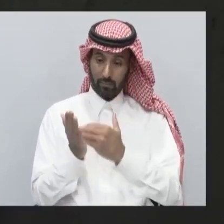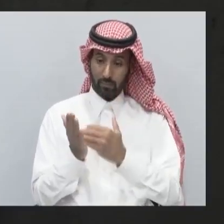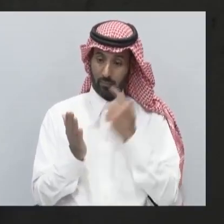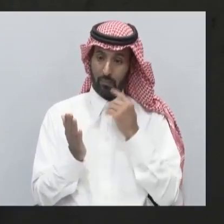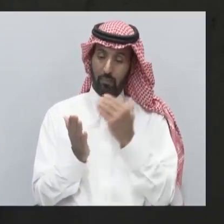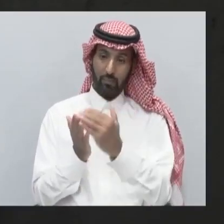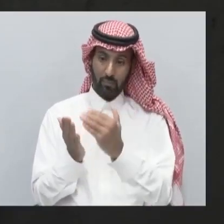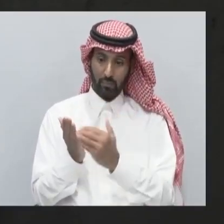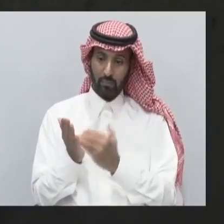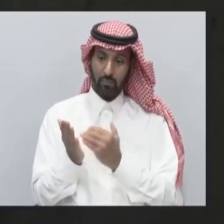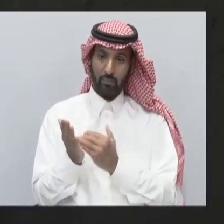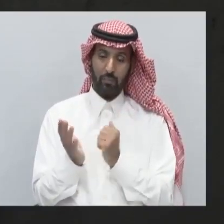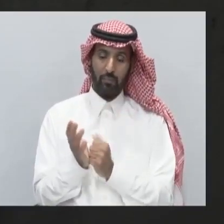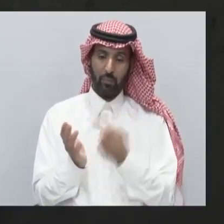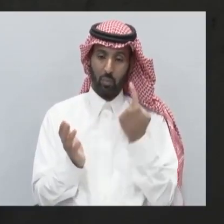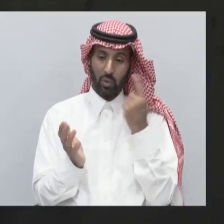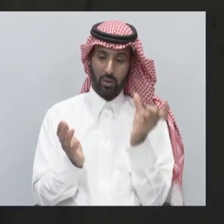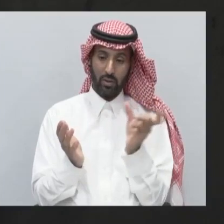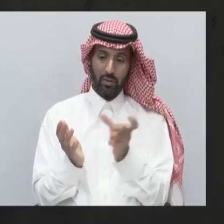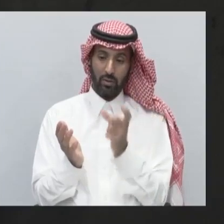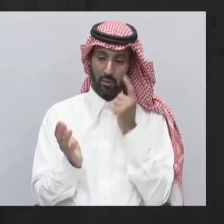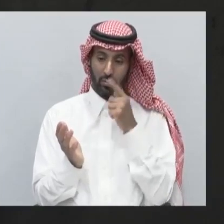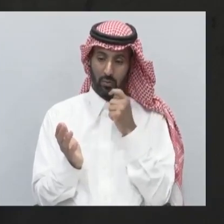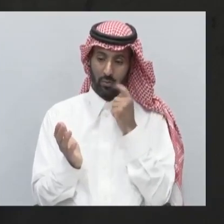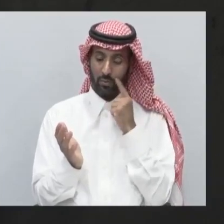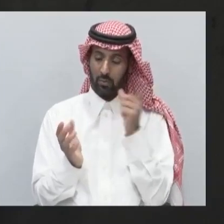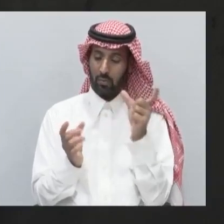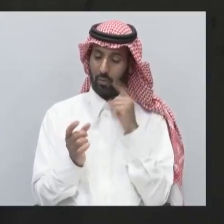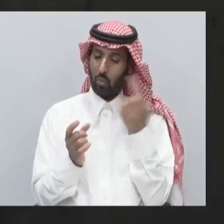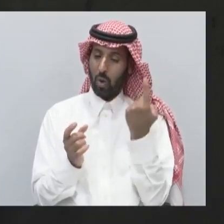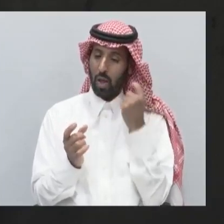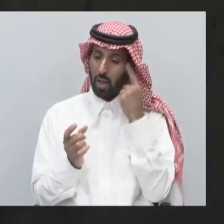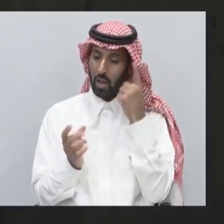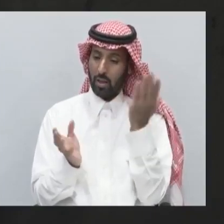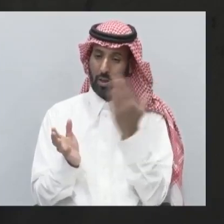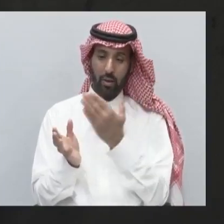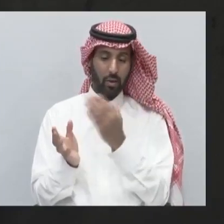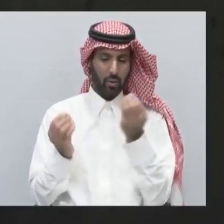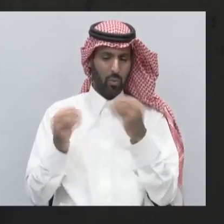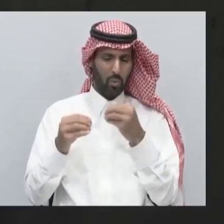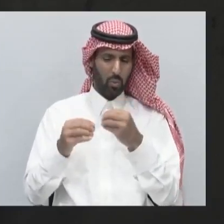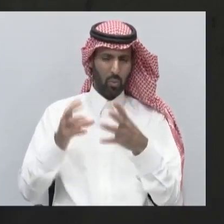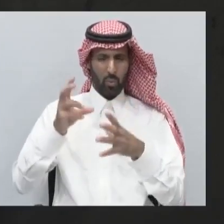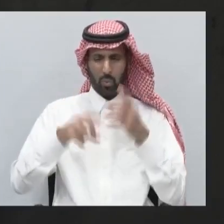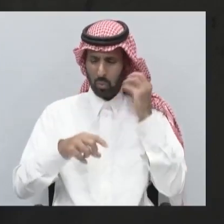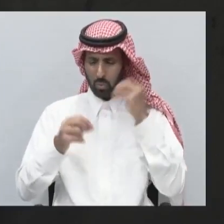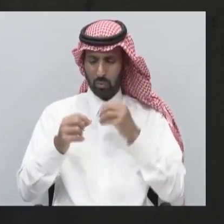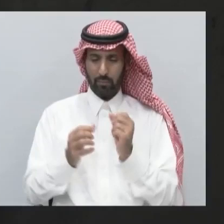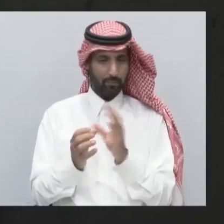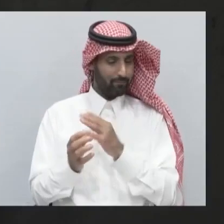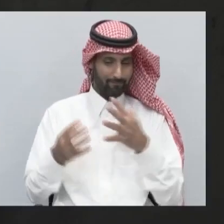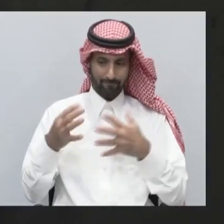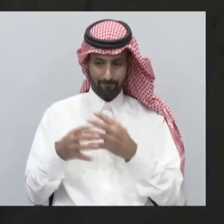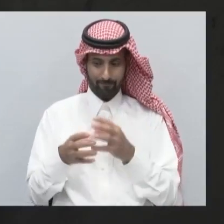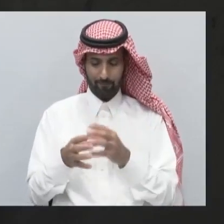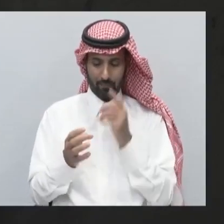Each one paragraph, or let's say one sentence, should be about one idea. Do not confuse ideas together. So